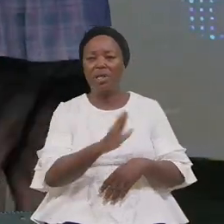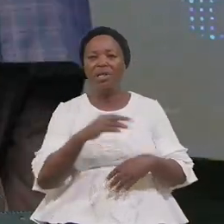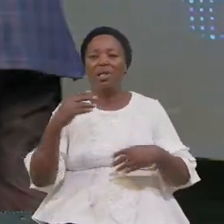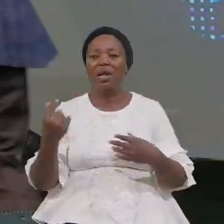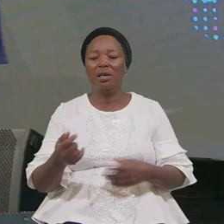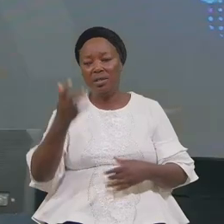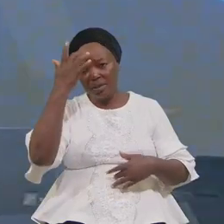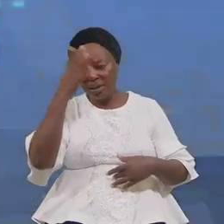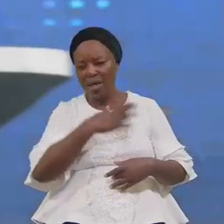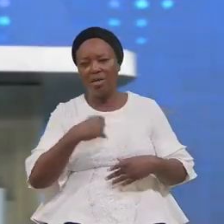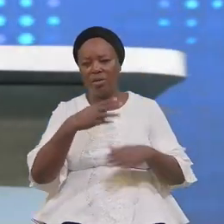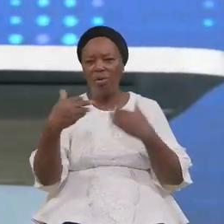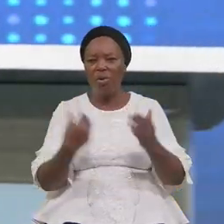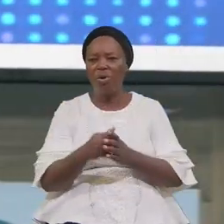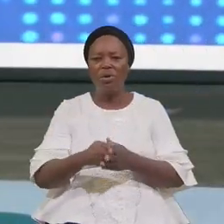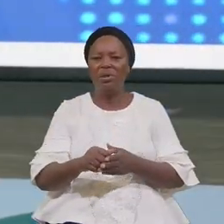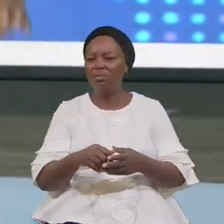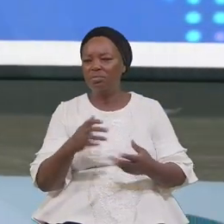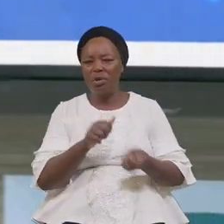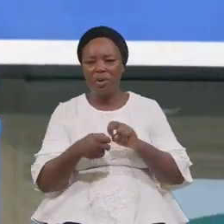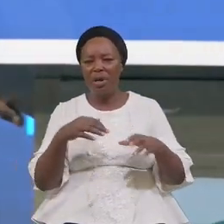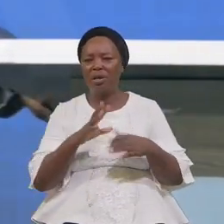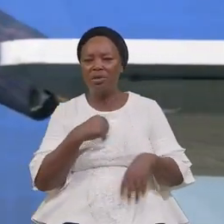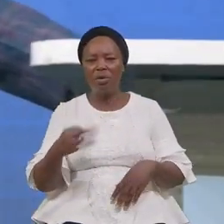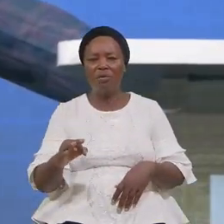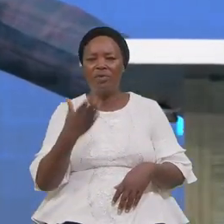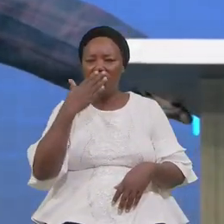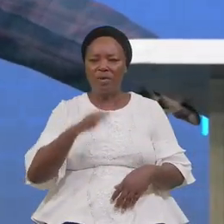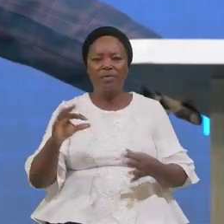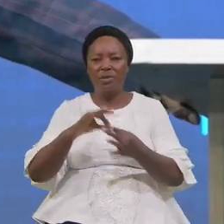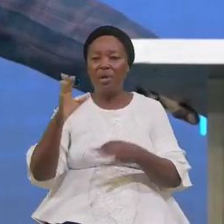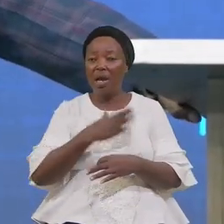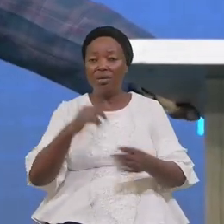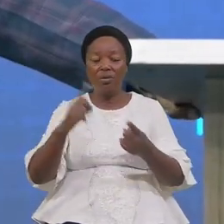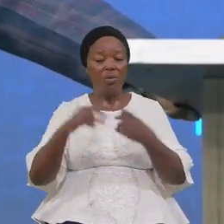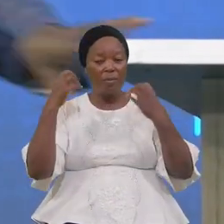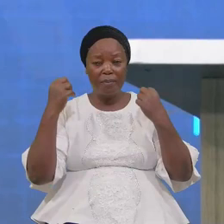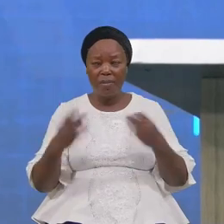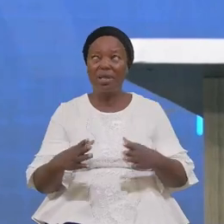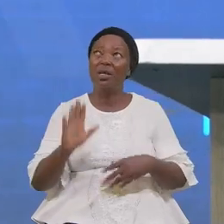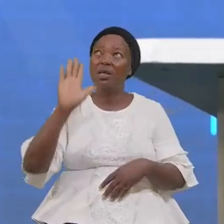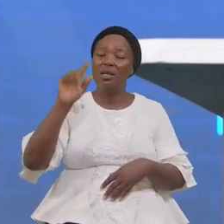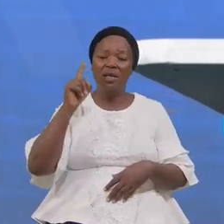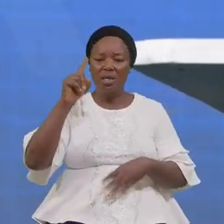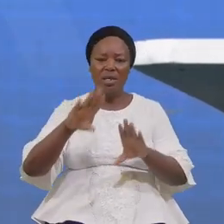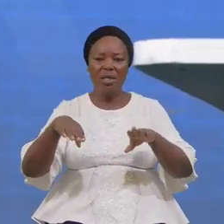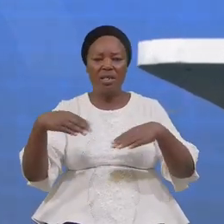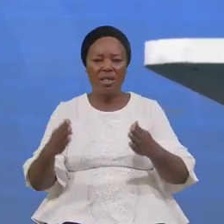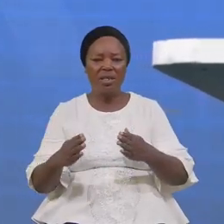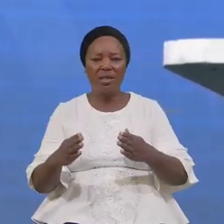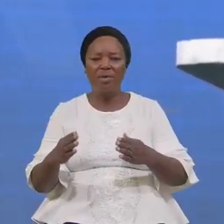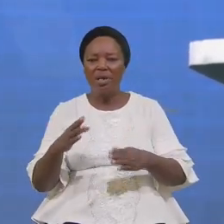plagues and of evil spirits, and unto many he gave their sight.